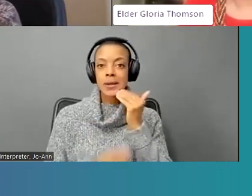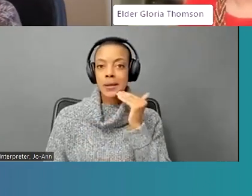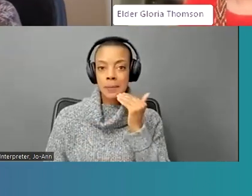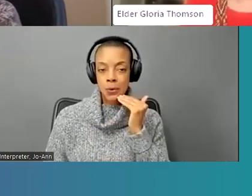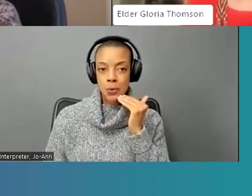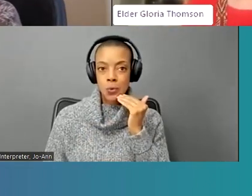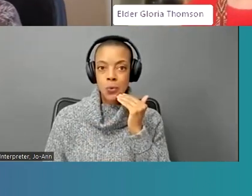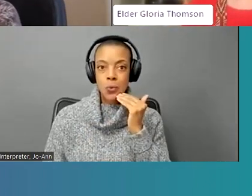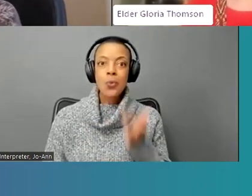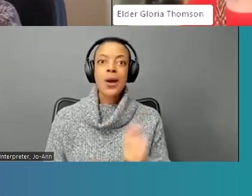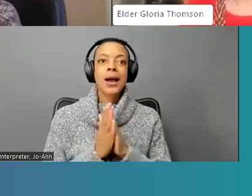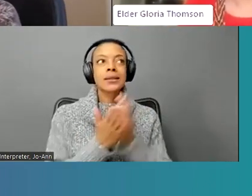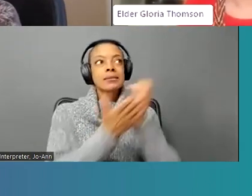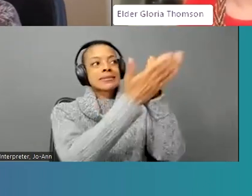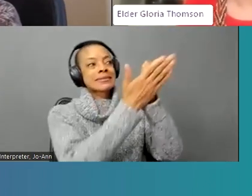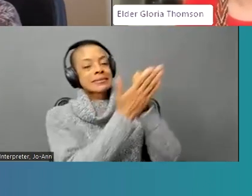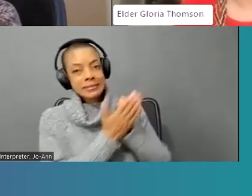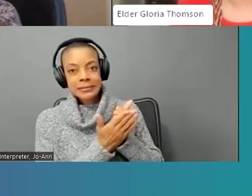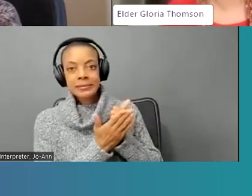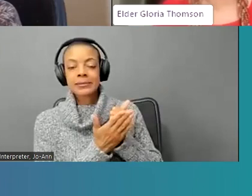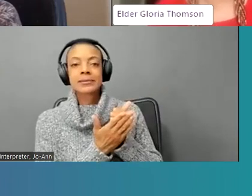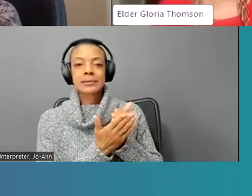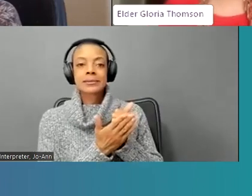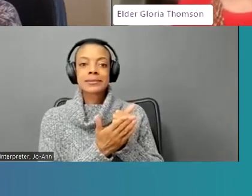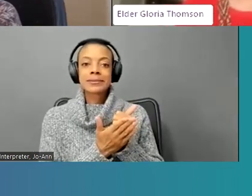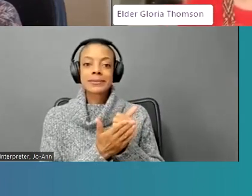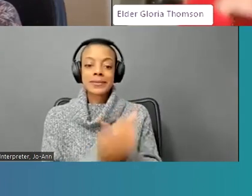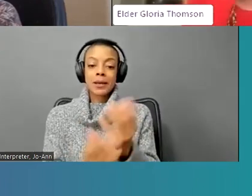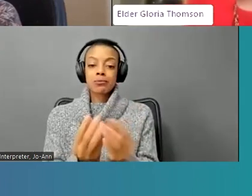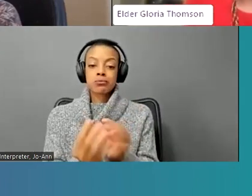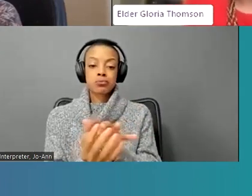asking for help. And I think that every